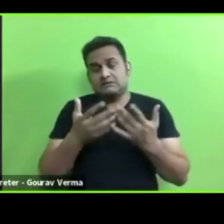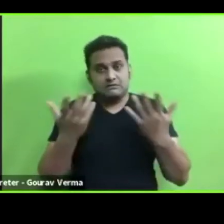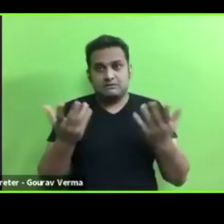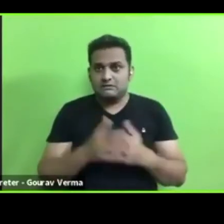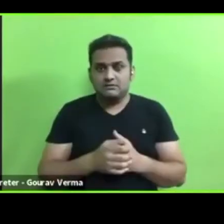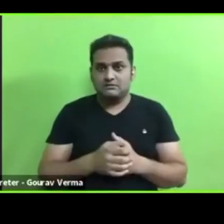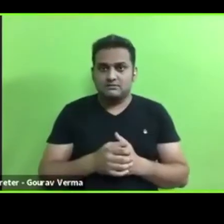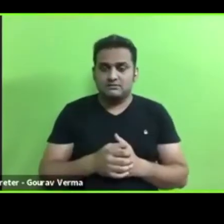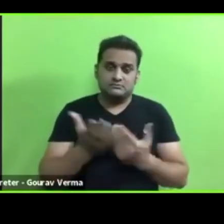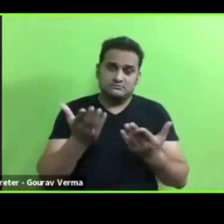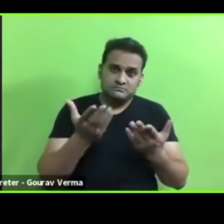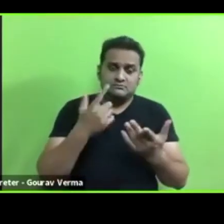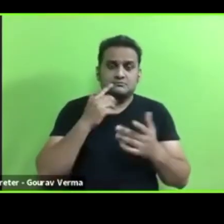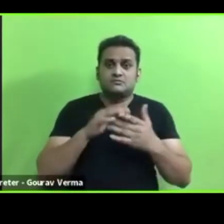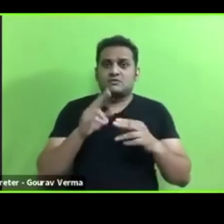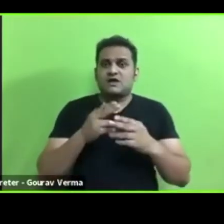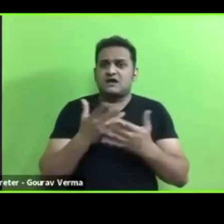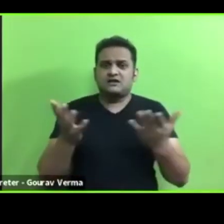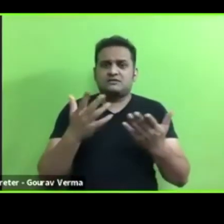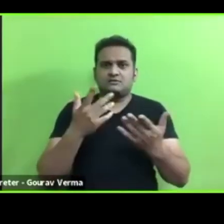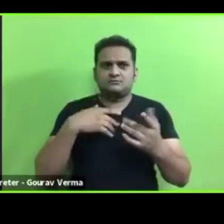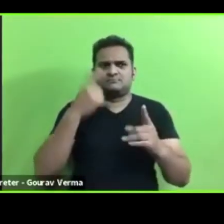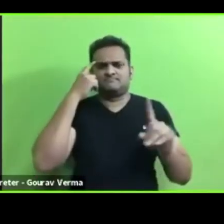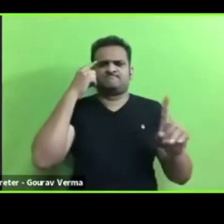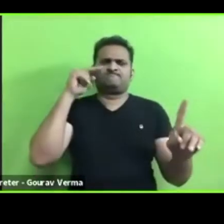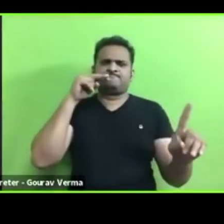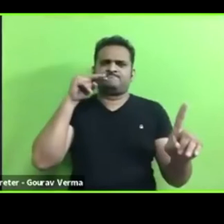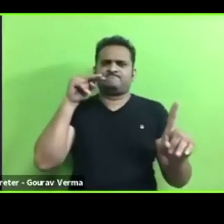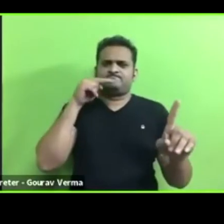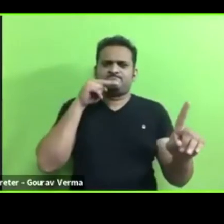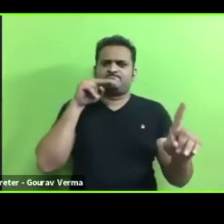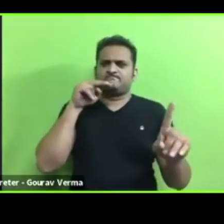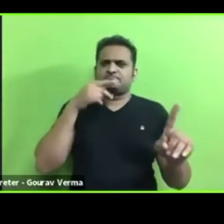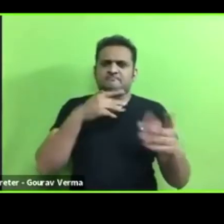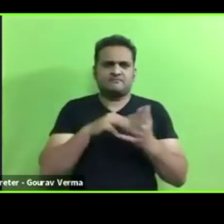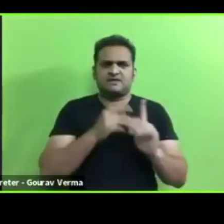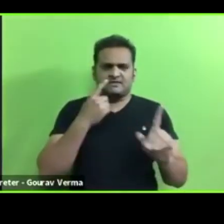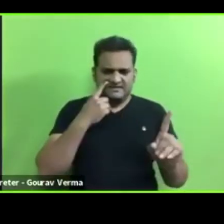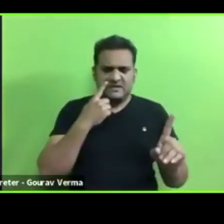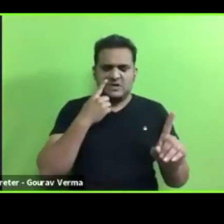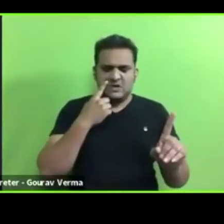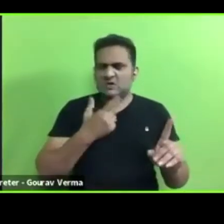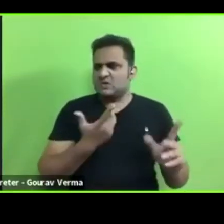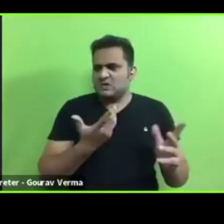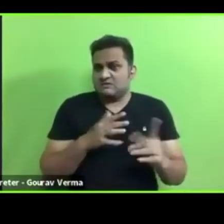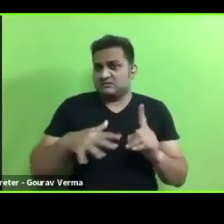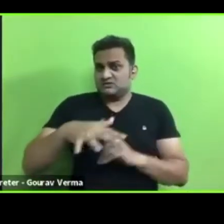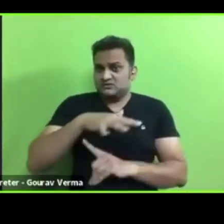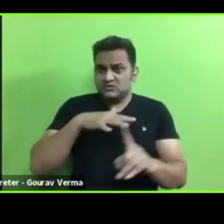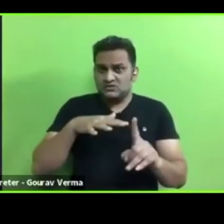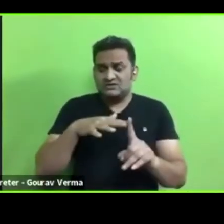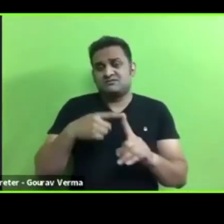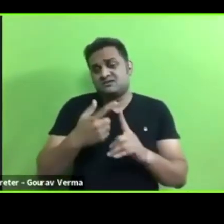we consider something more and more intellectual, as we create this false notions, we are creating it sociologically and